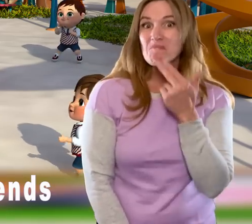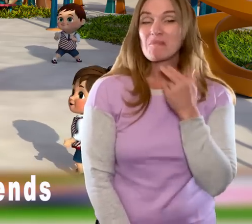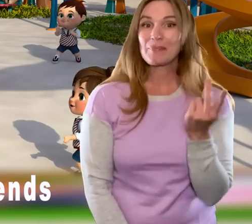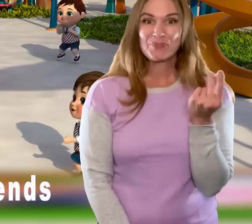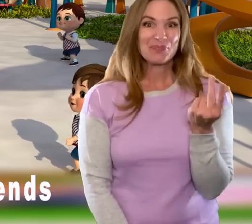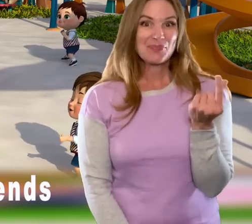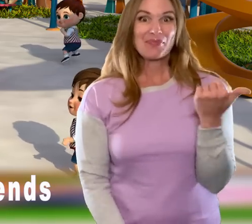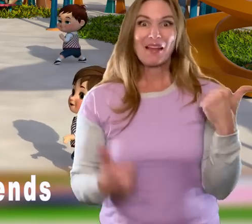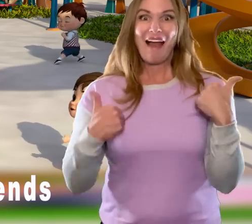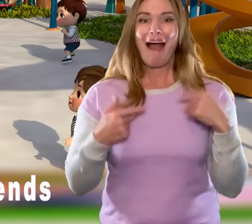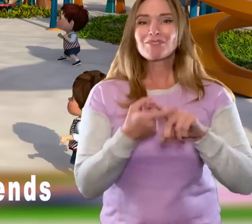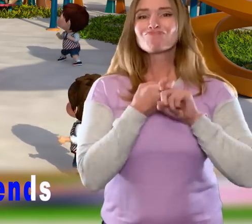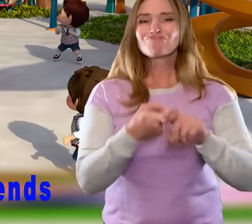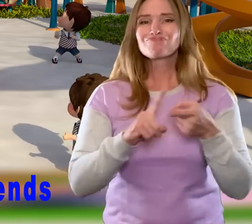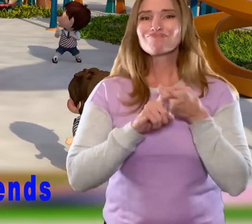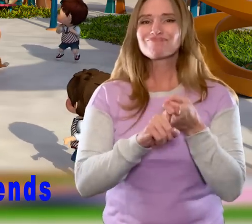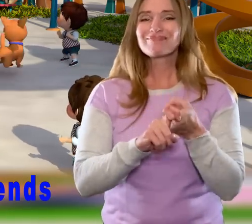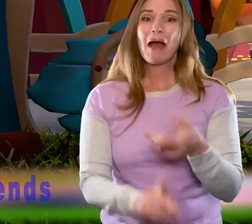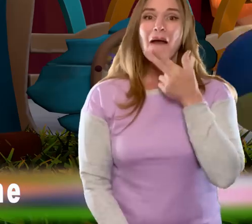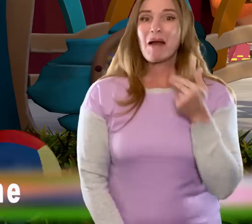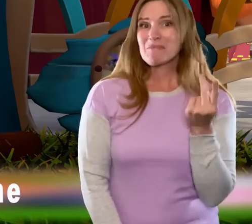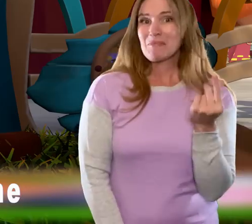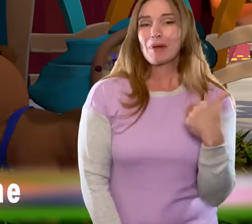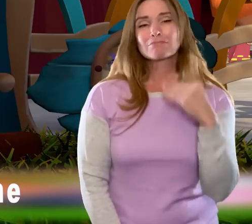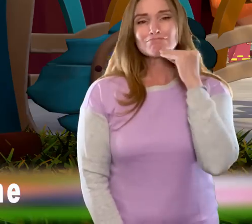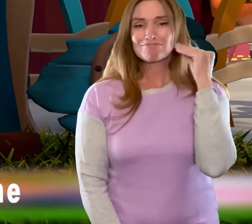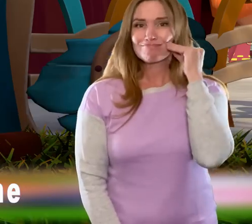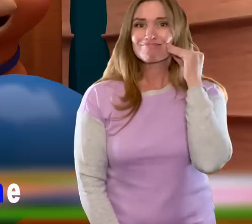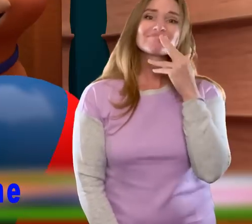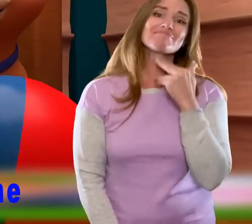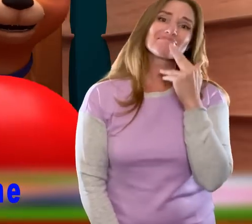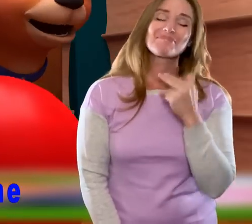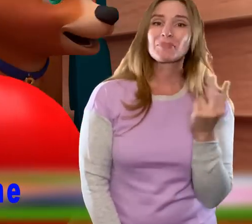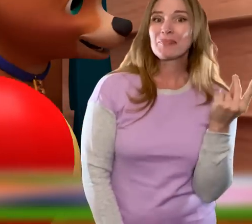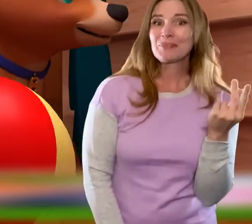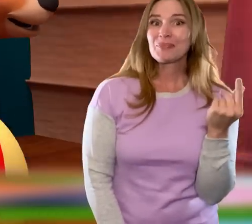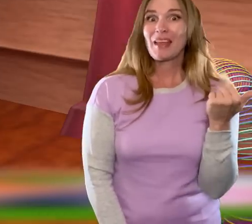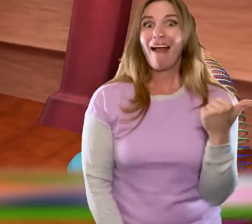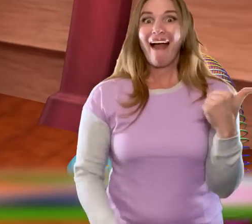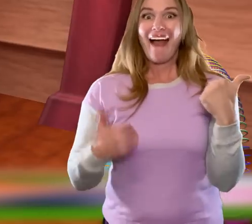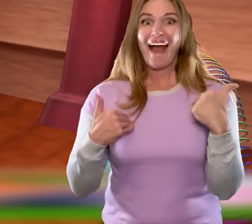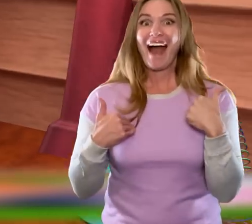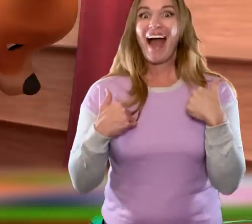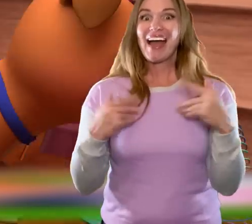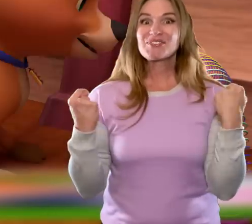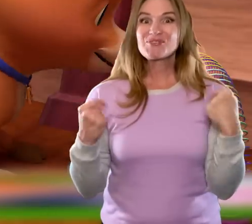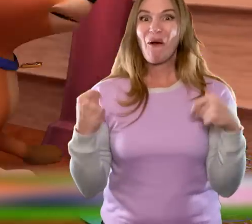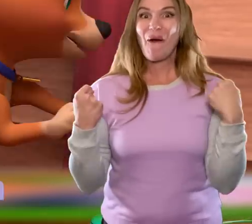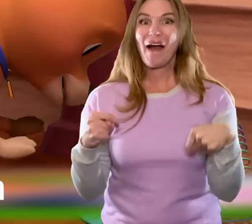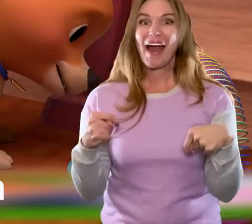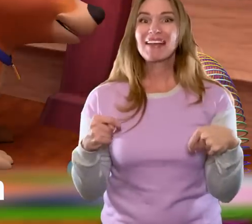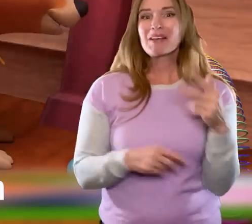this little puppy had best friends this little puppy had a home this little puppy had pets